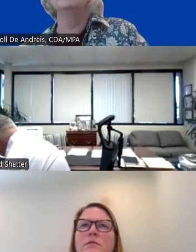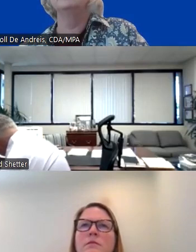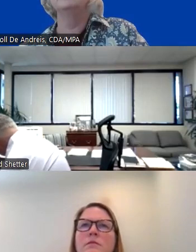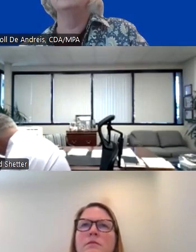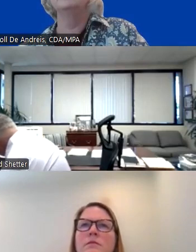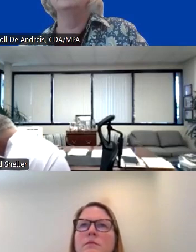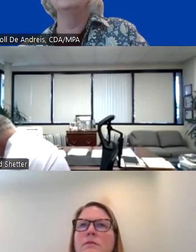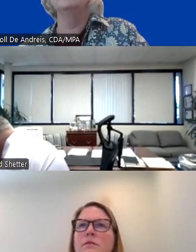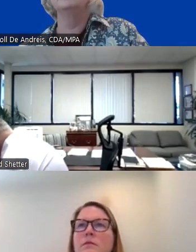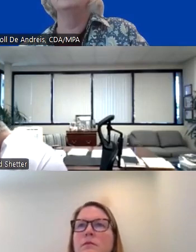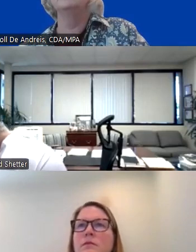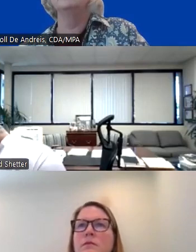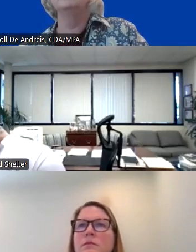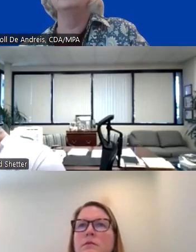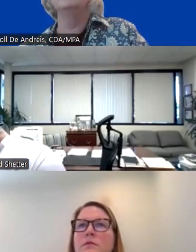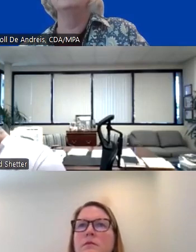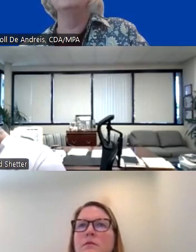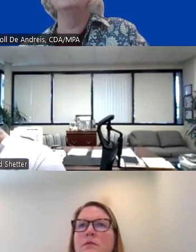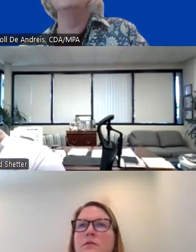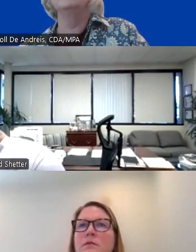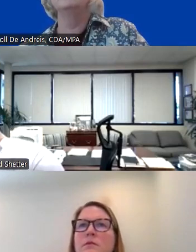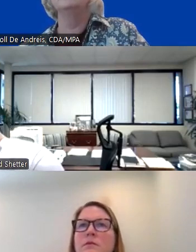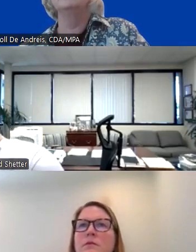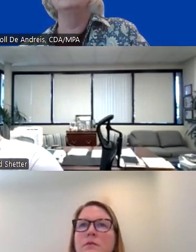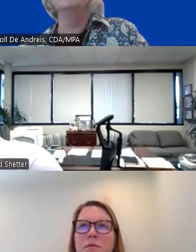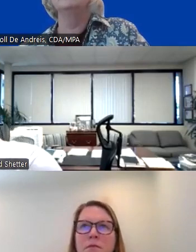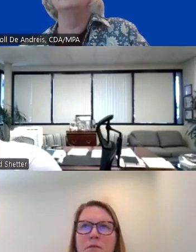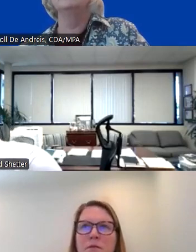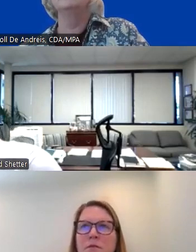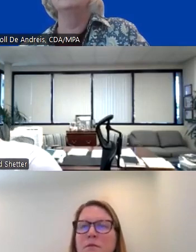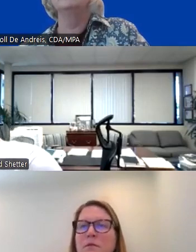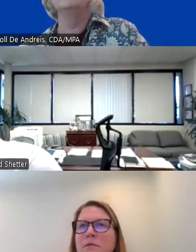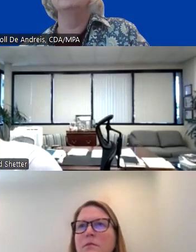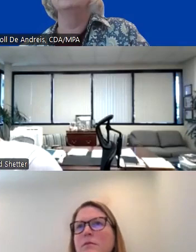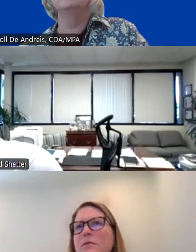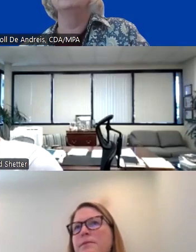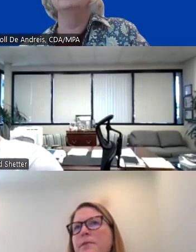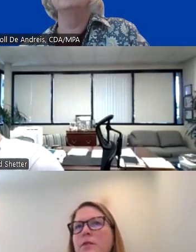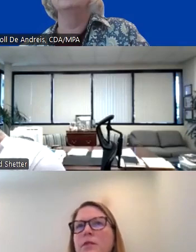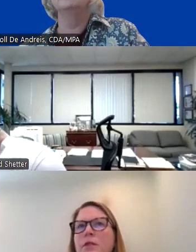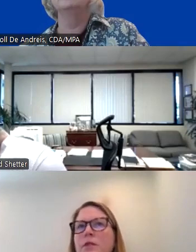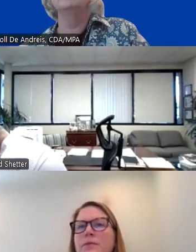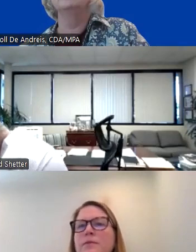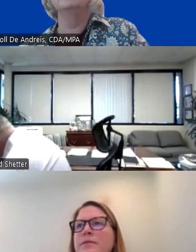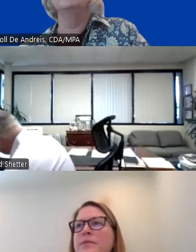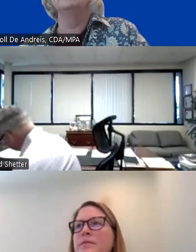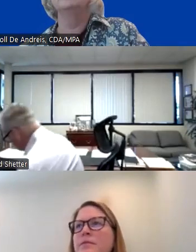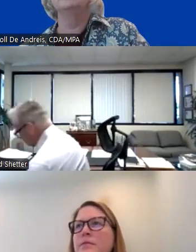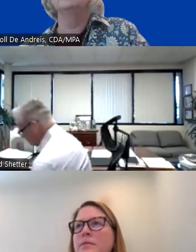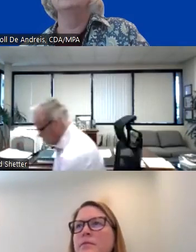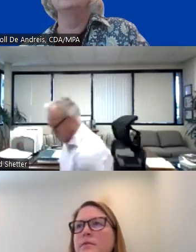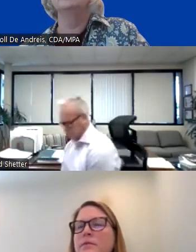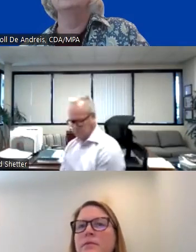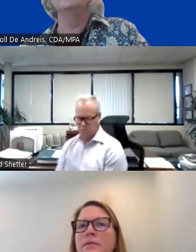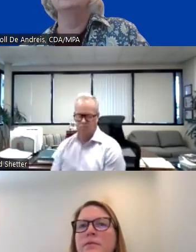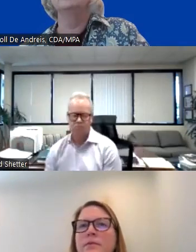be. And how we get that reimbursed. So I think that the guide model will play really, really deeply into working in tandem with